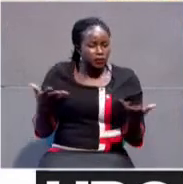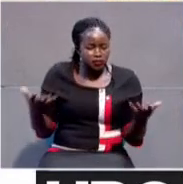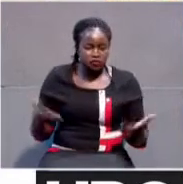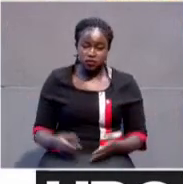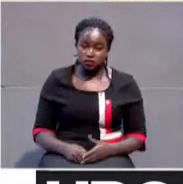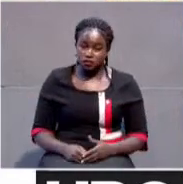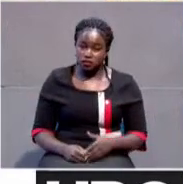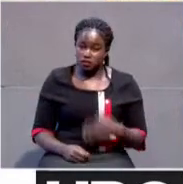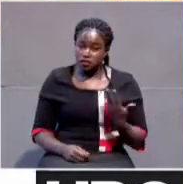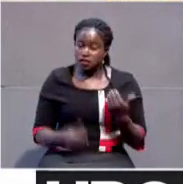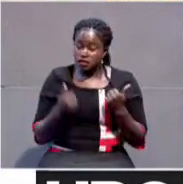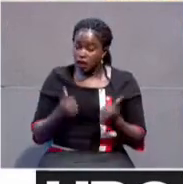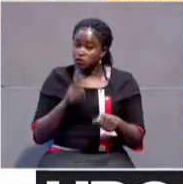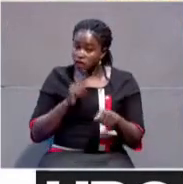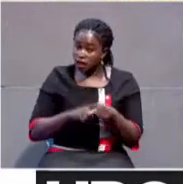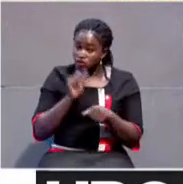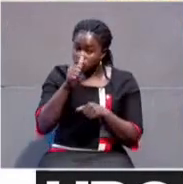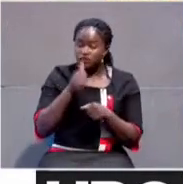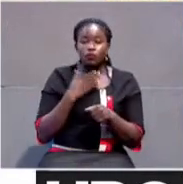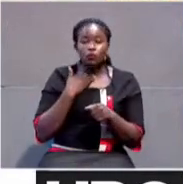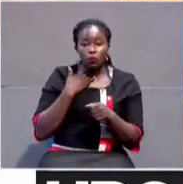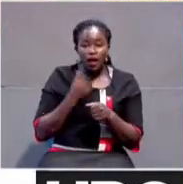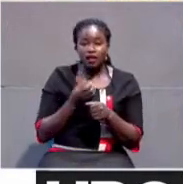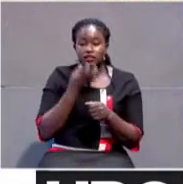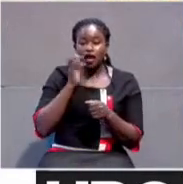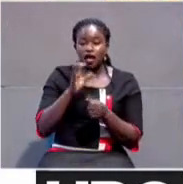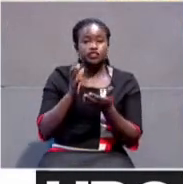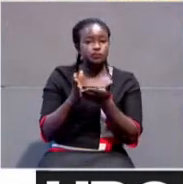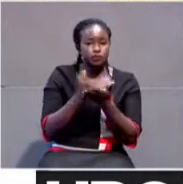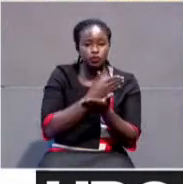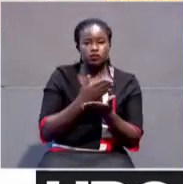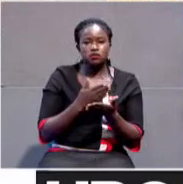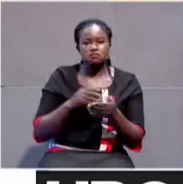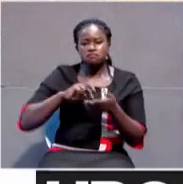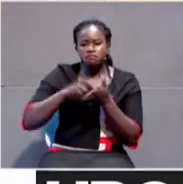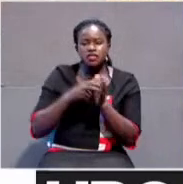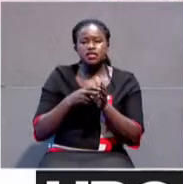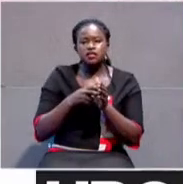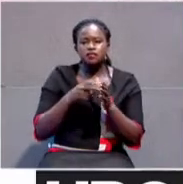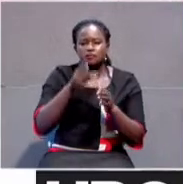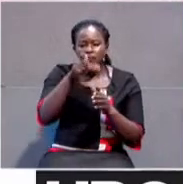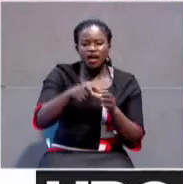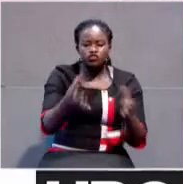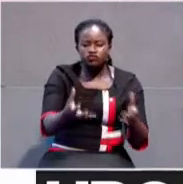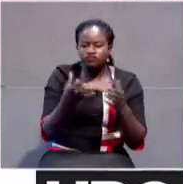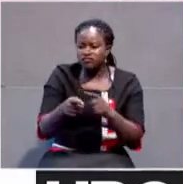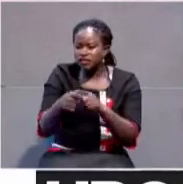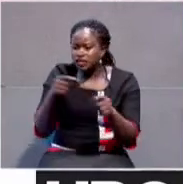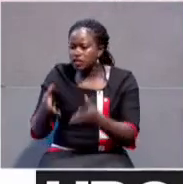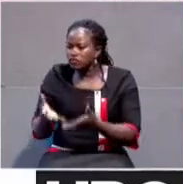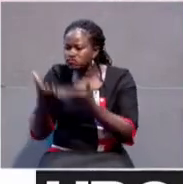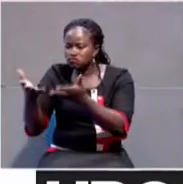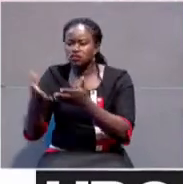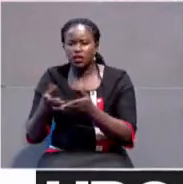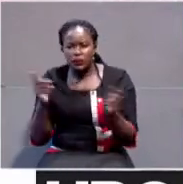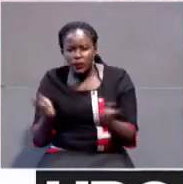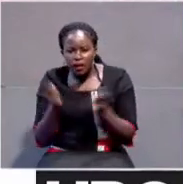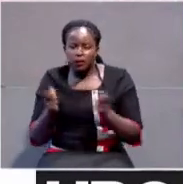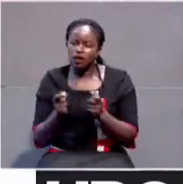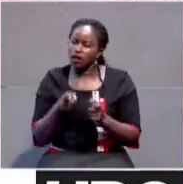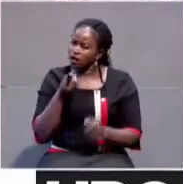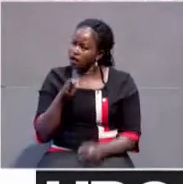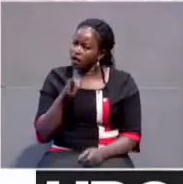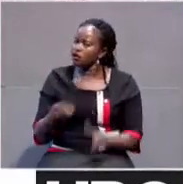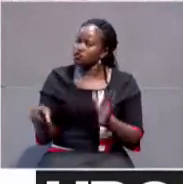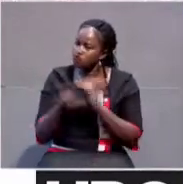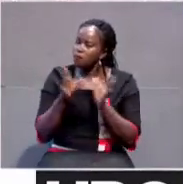And getting rid of it is sacrificing. And this bill should be passed as quickly as possible. It should have been passed